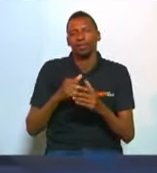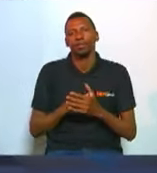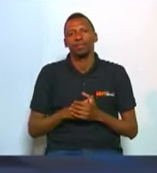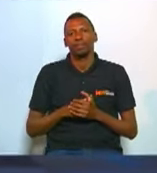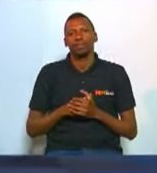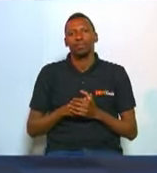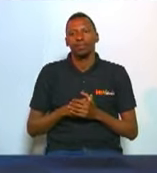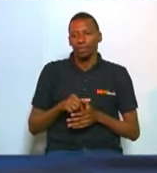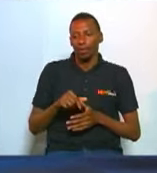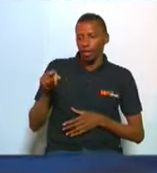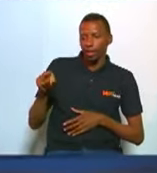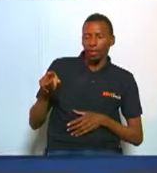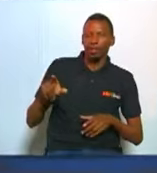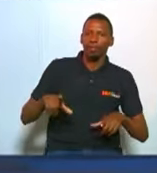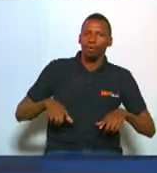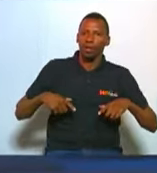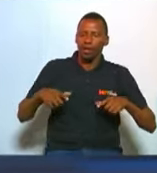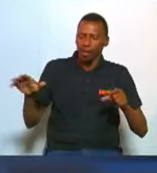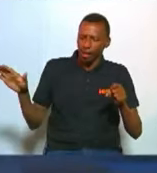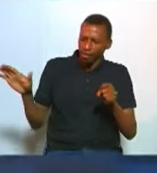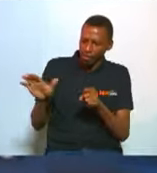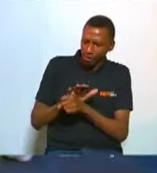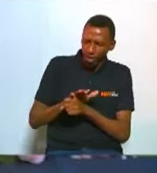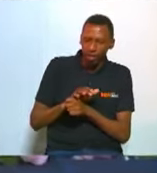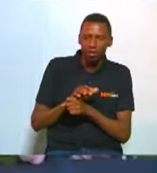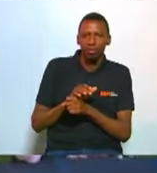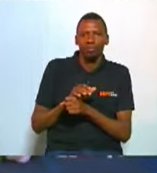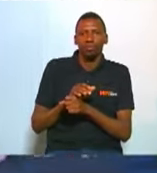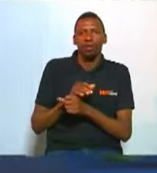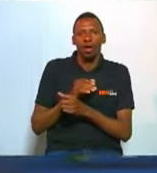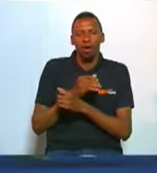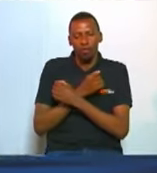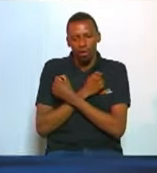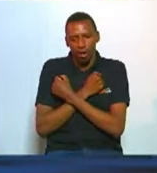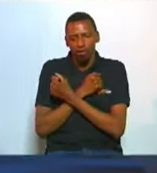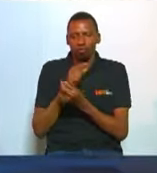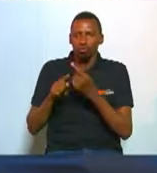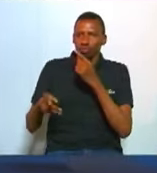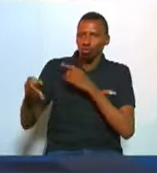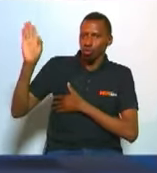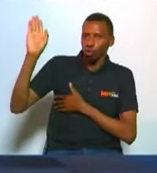God life is a life filled of love to God and his instructions.